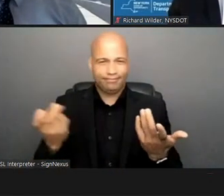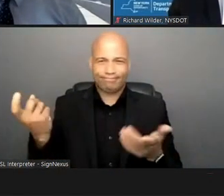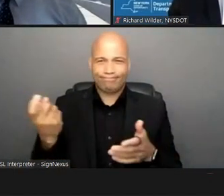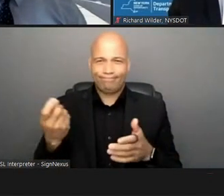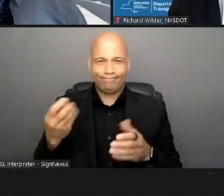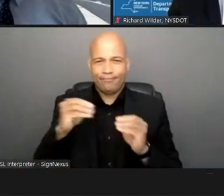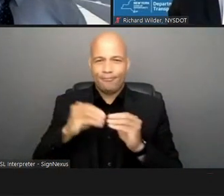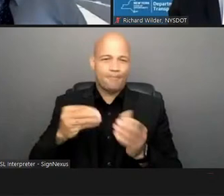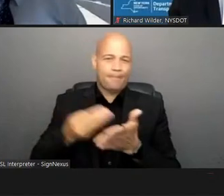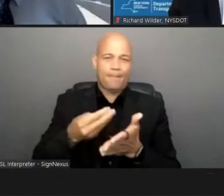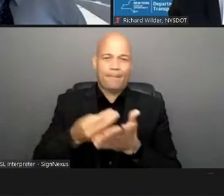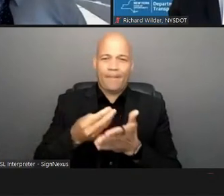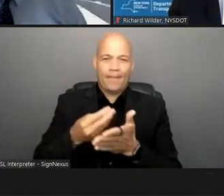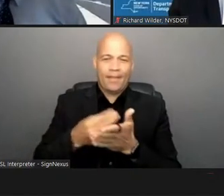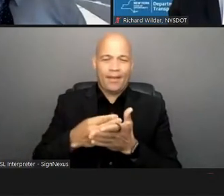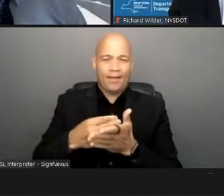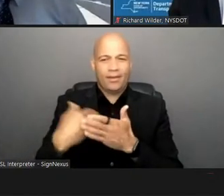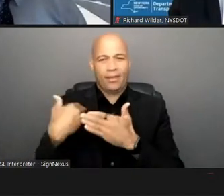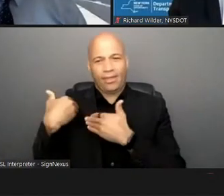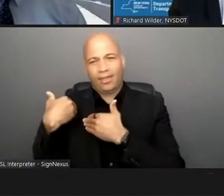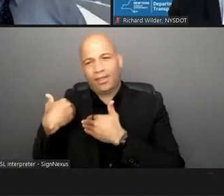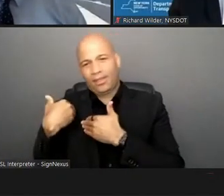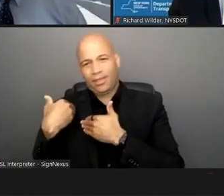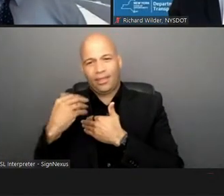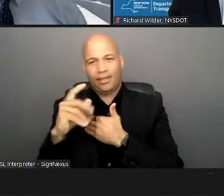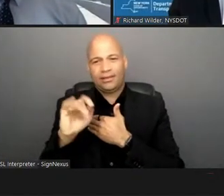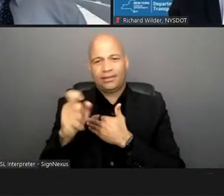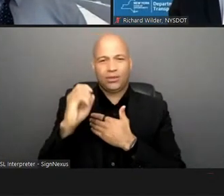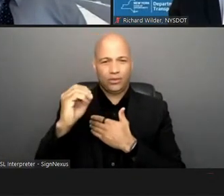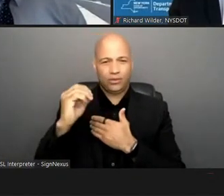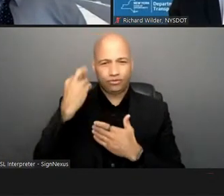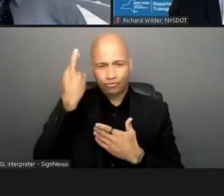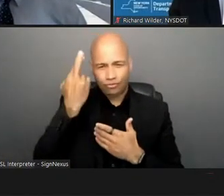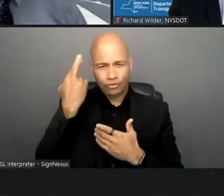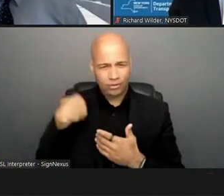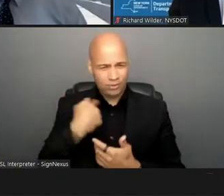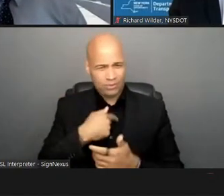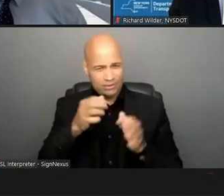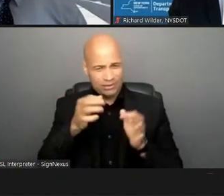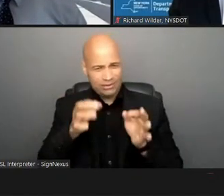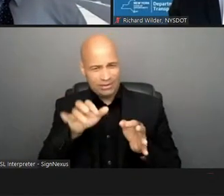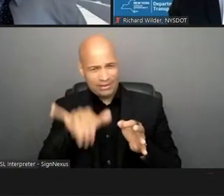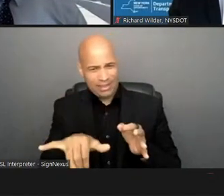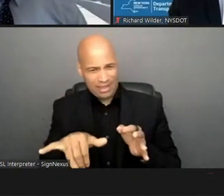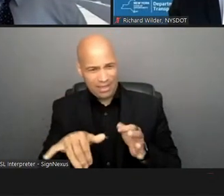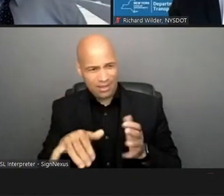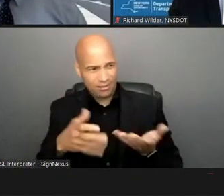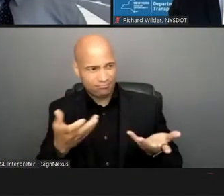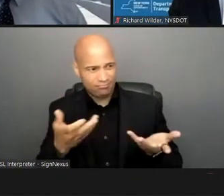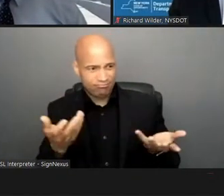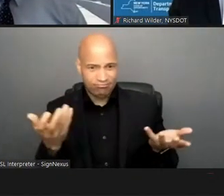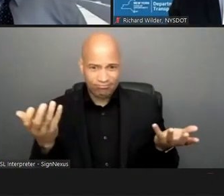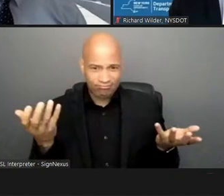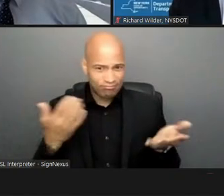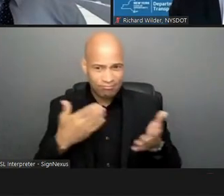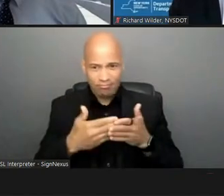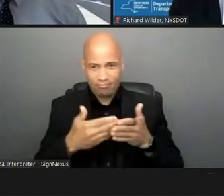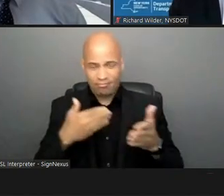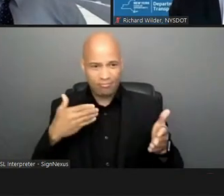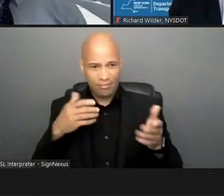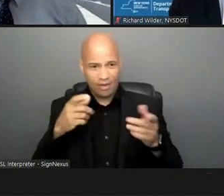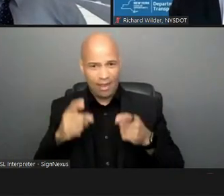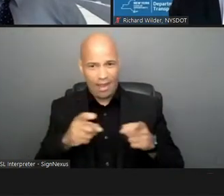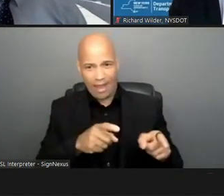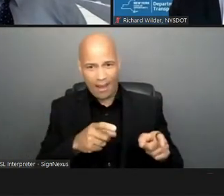just taxing yes for no reason we didn't choose we didn't choose to move to Lower East Side before this happened and now